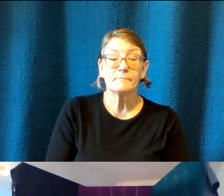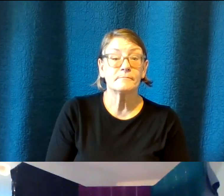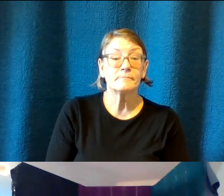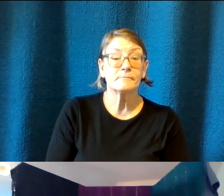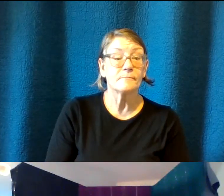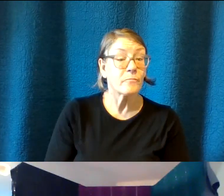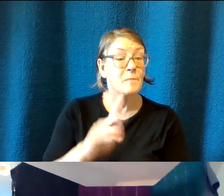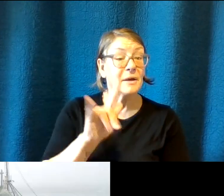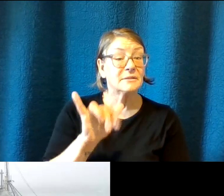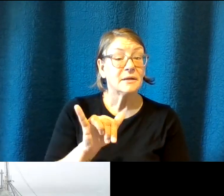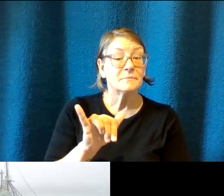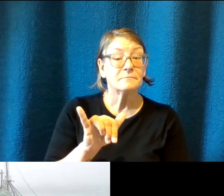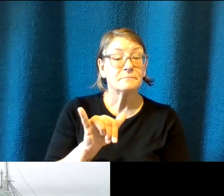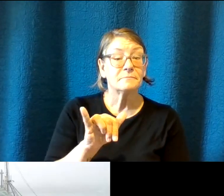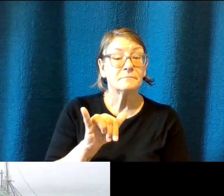Betsy?